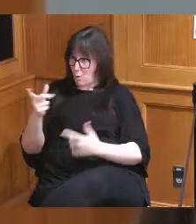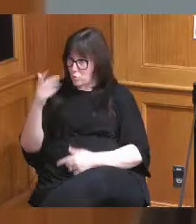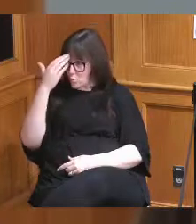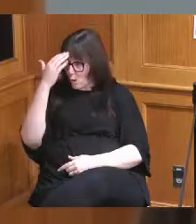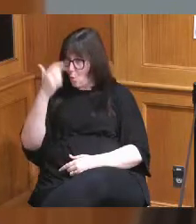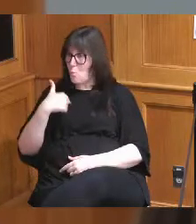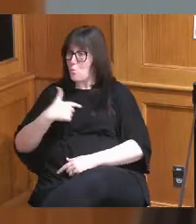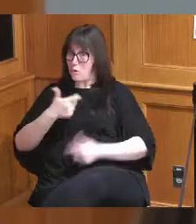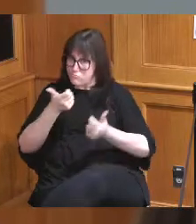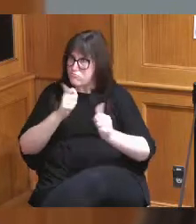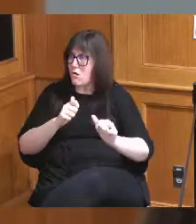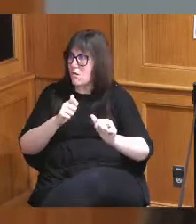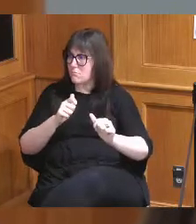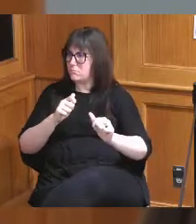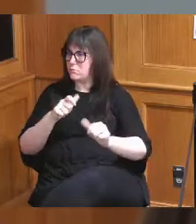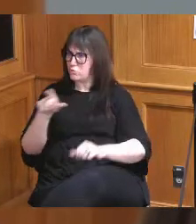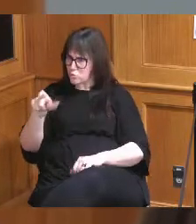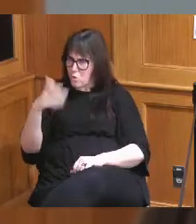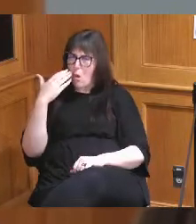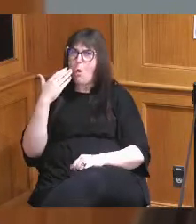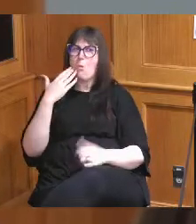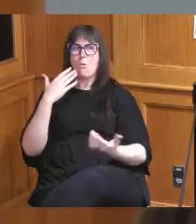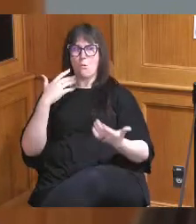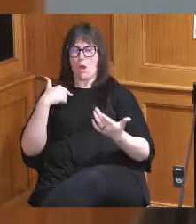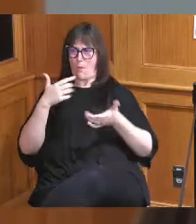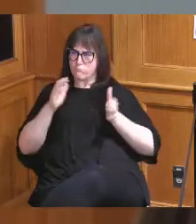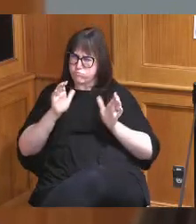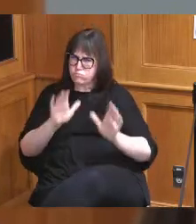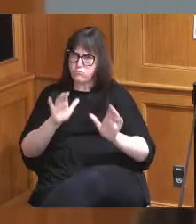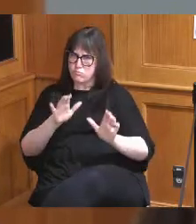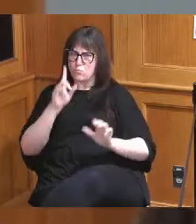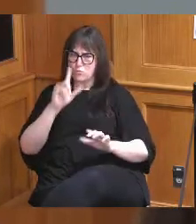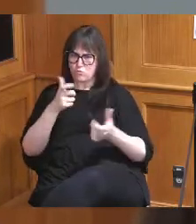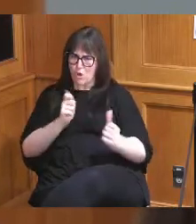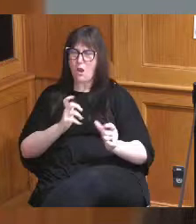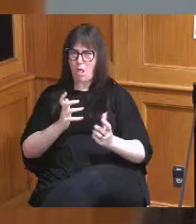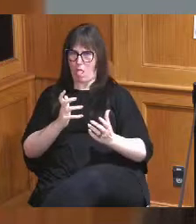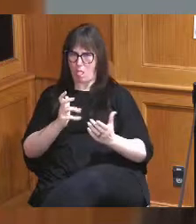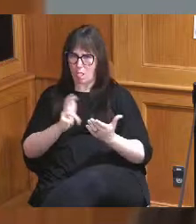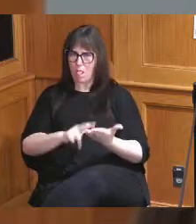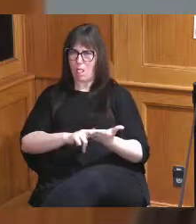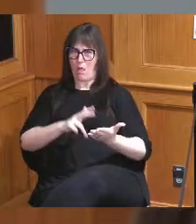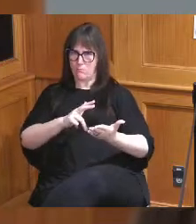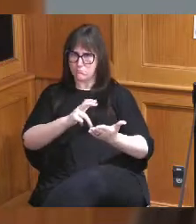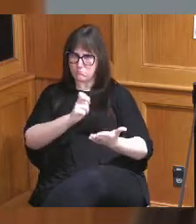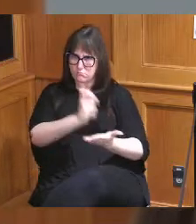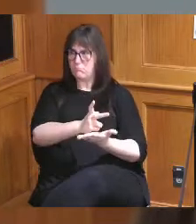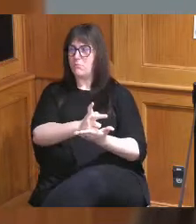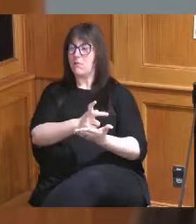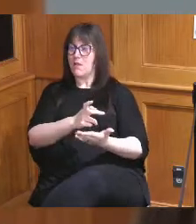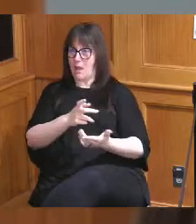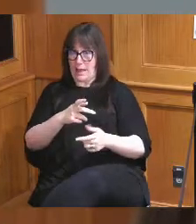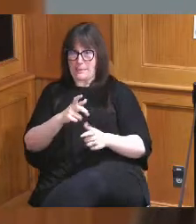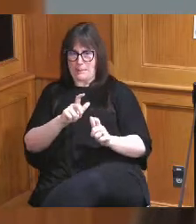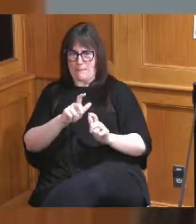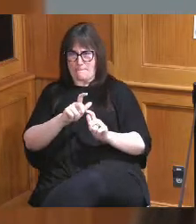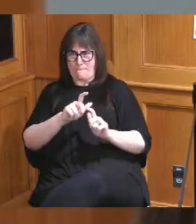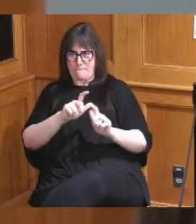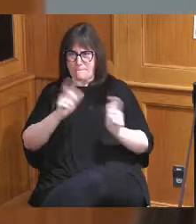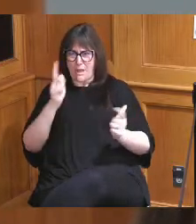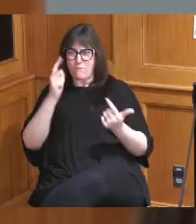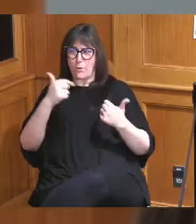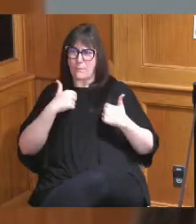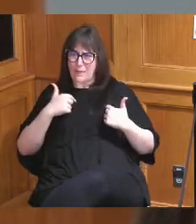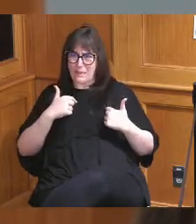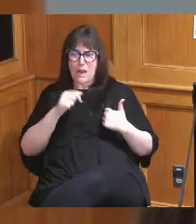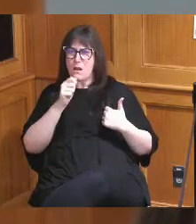there. And I want you to know that I'm really pushing for this because this makes a big difference for me. Not only for me, but it's not